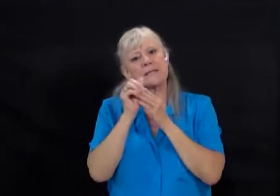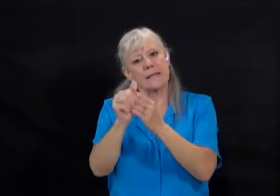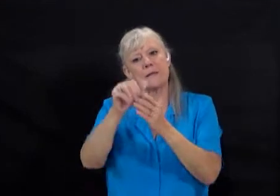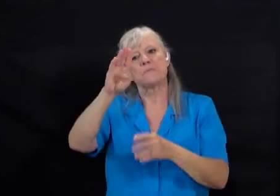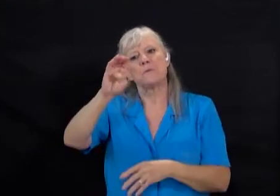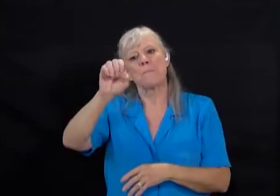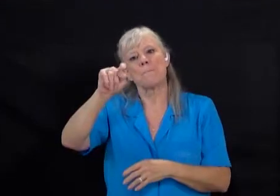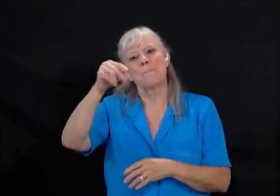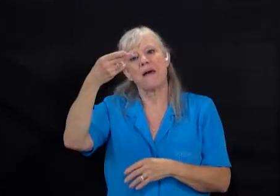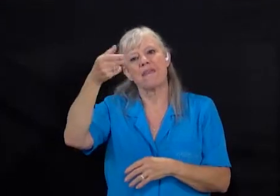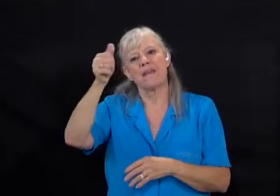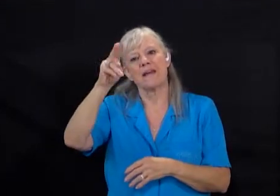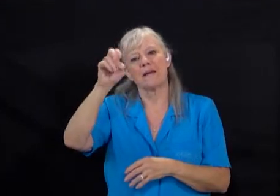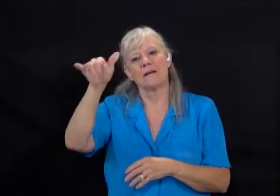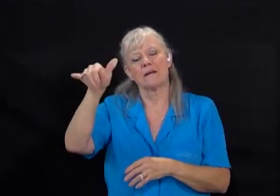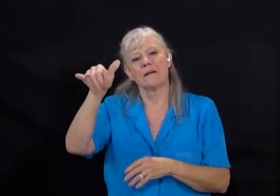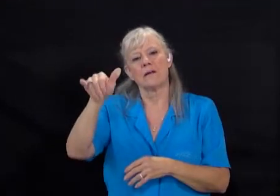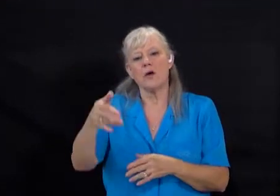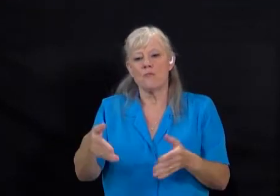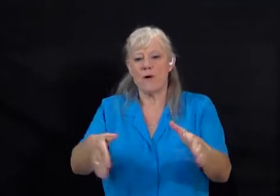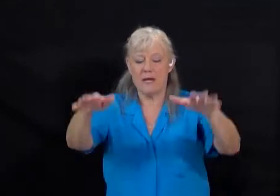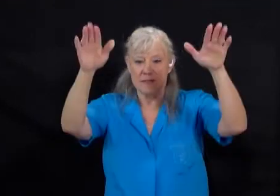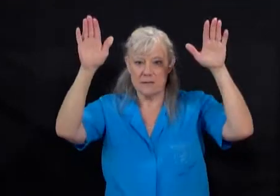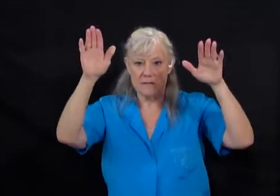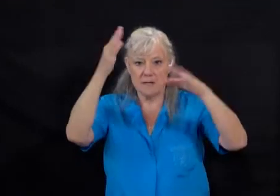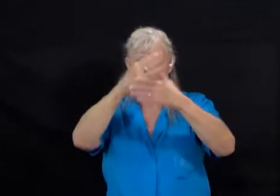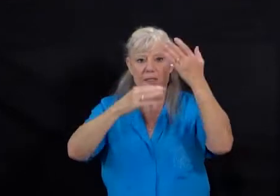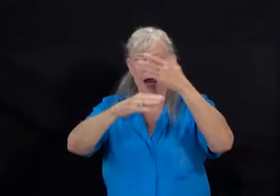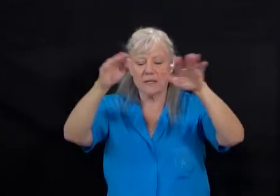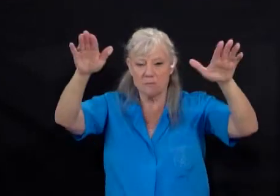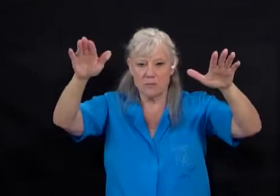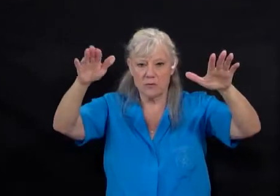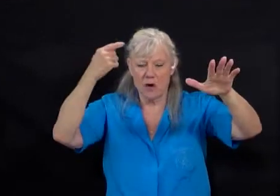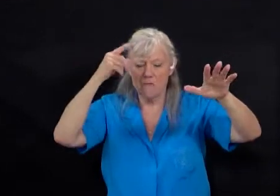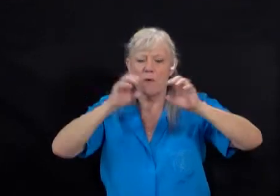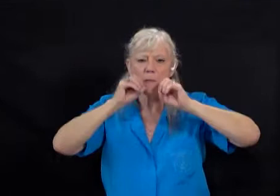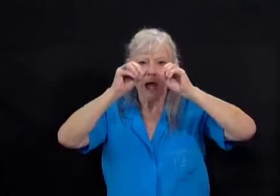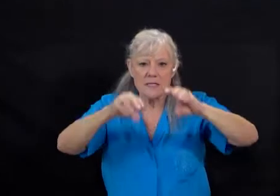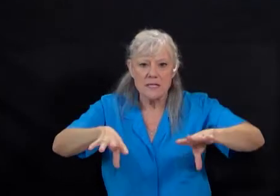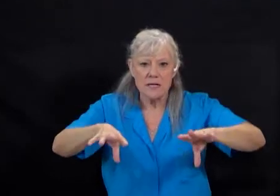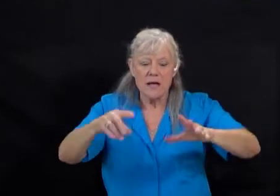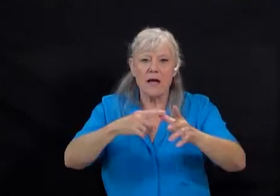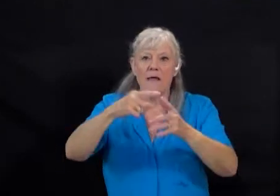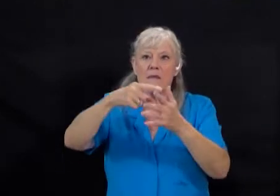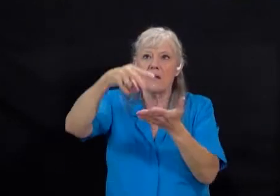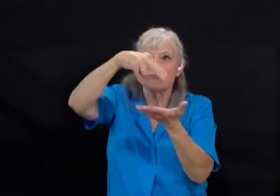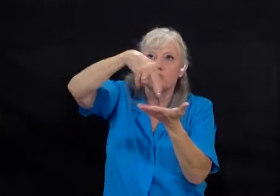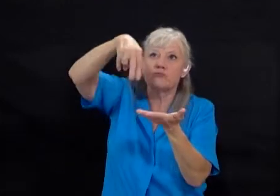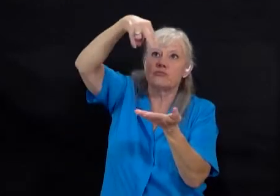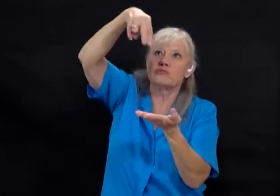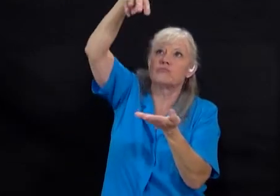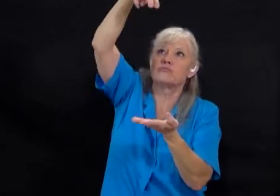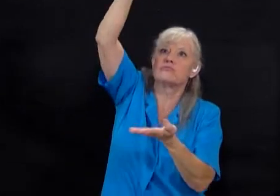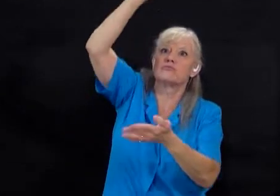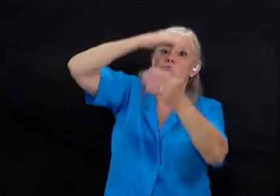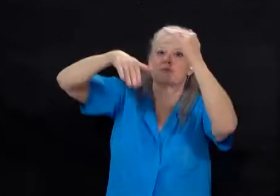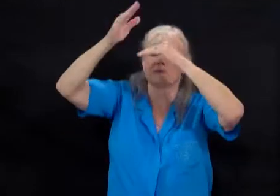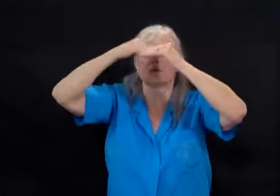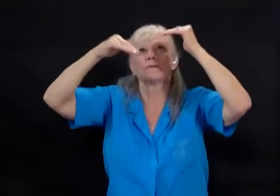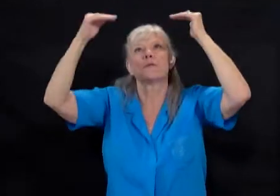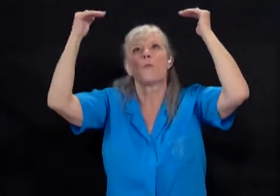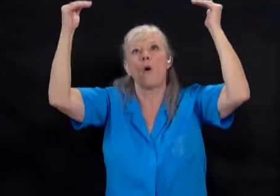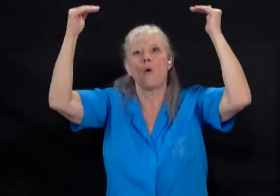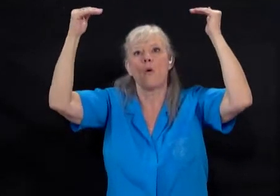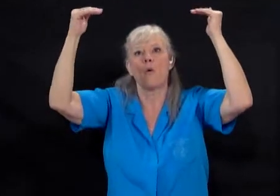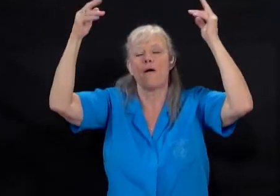Bethany, raised his hands and blessed them. As he blessed them, he parted from them and was taken up to heaven.